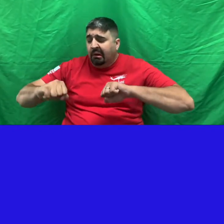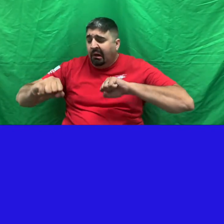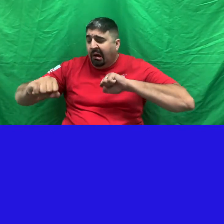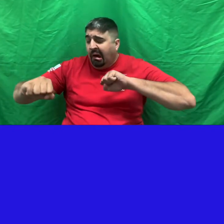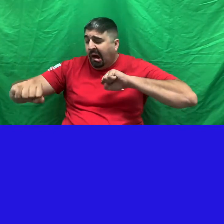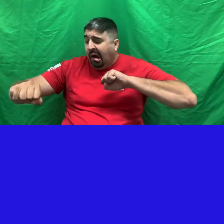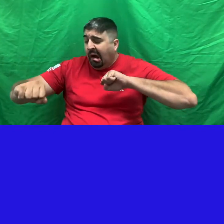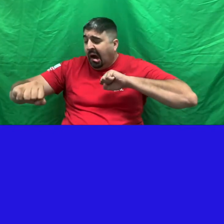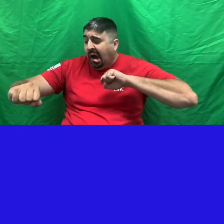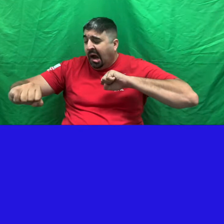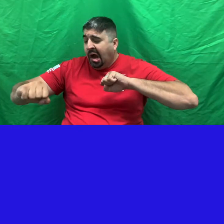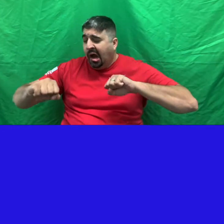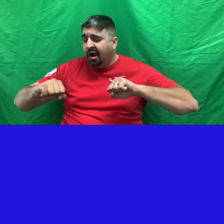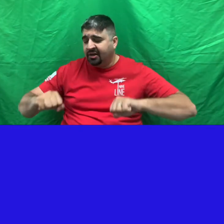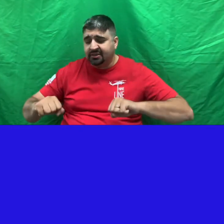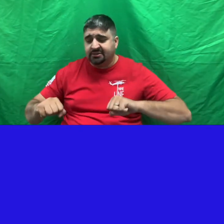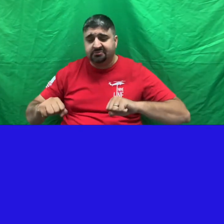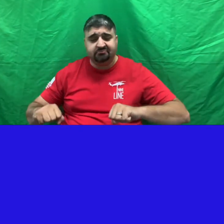Toad woke up.